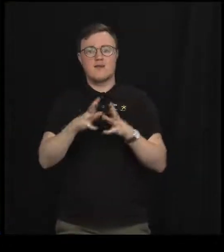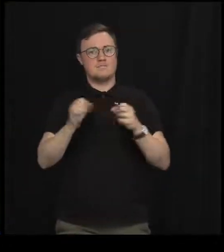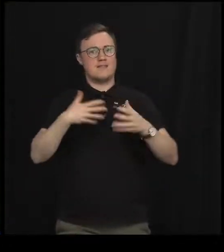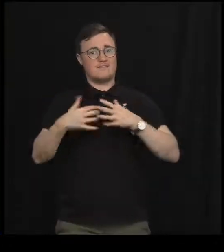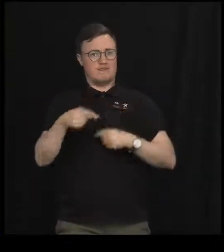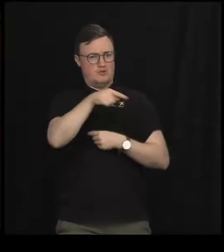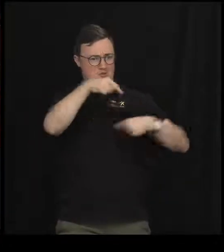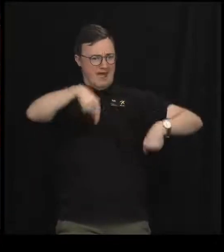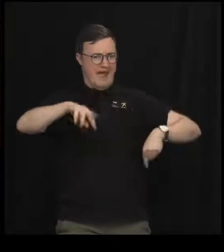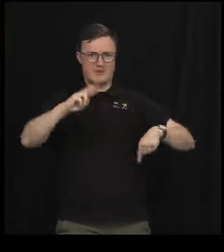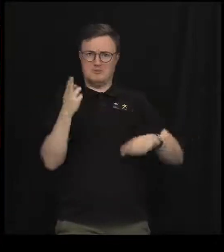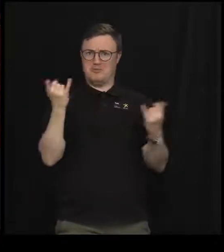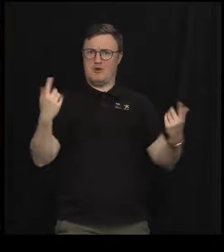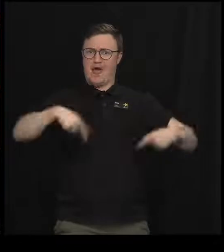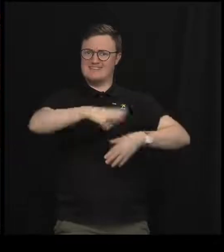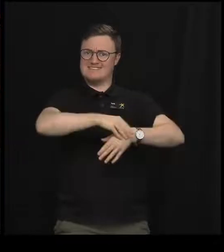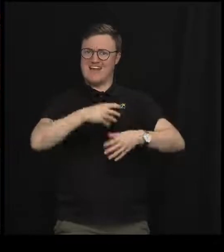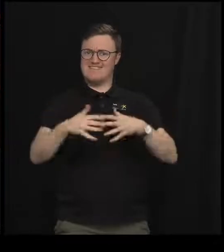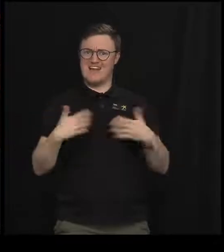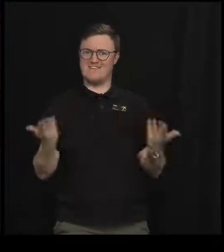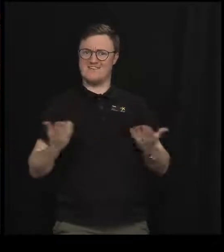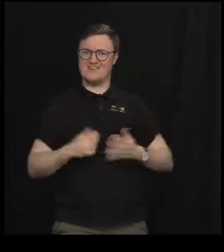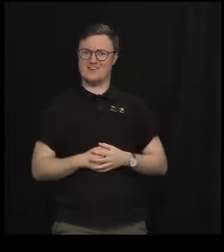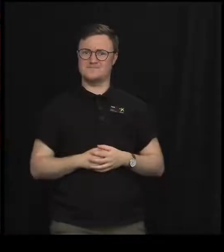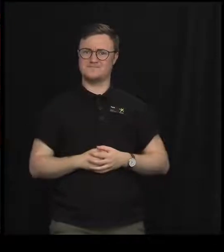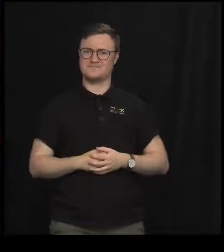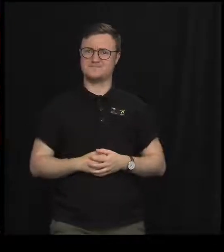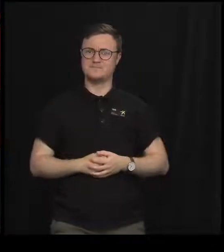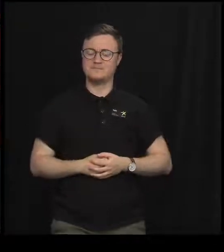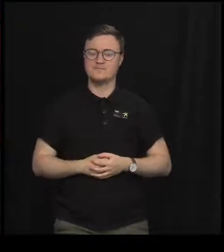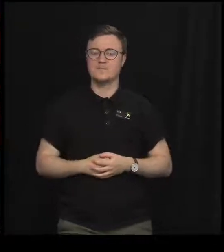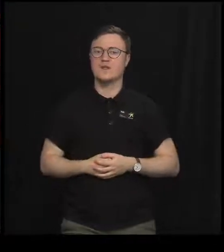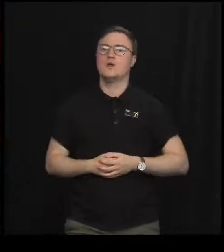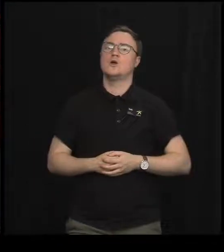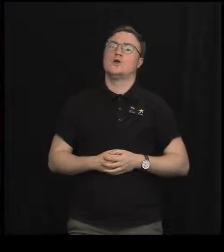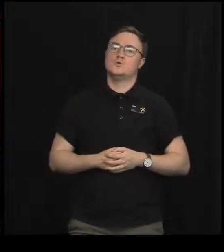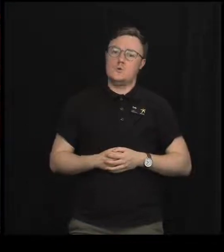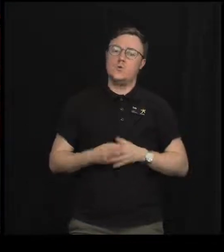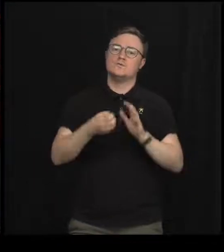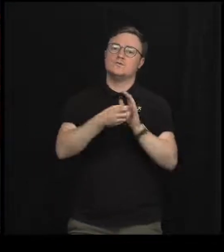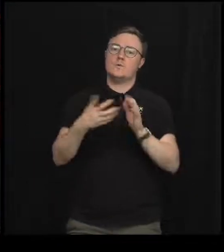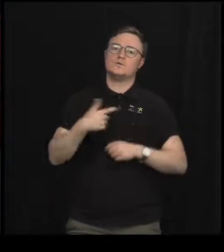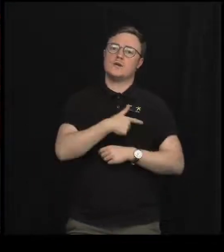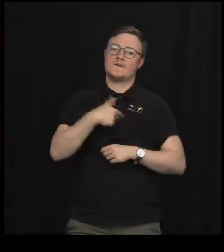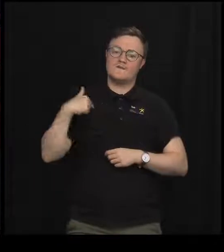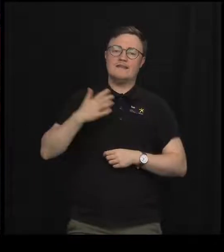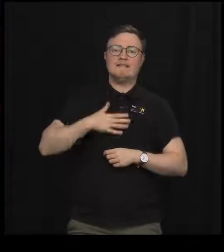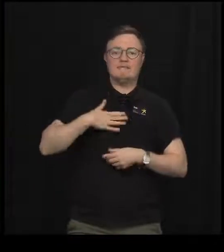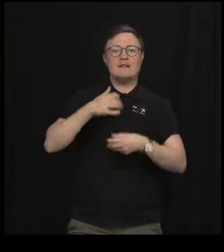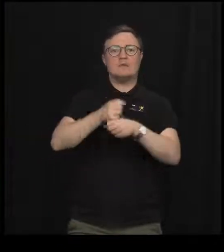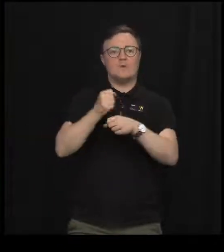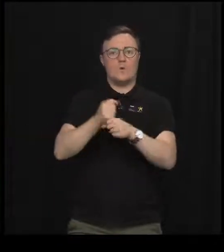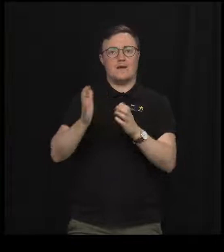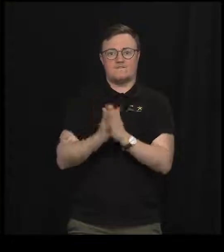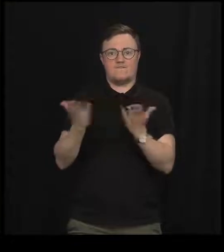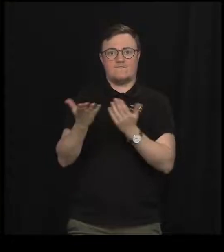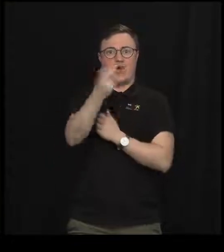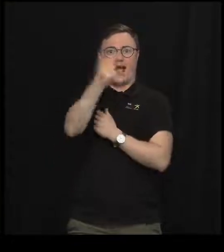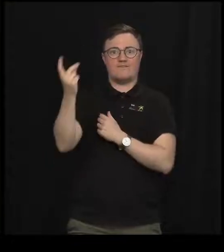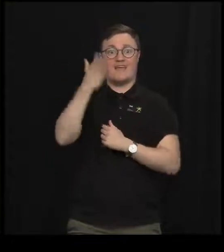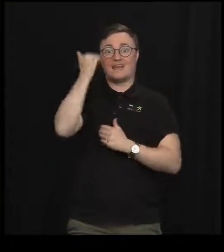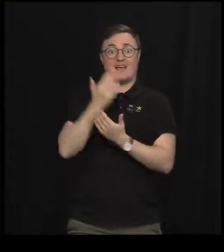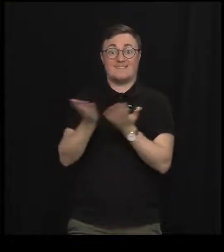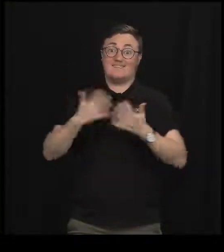in Sweden? Well, the role of philanthropy is really to do things that others can't or won't do. We're a fairly